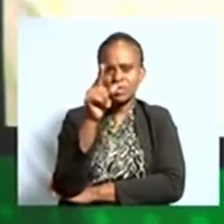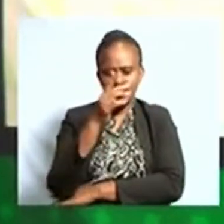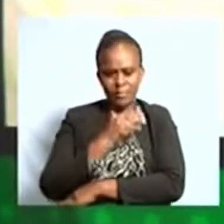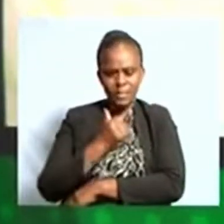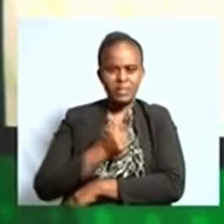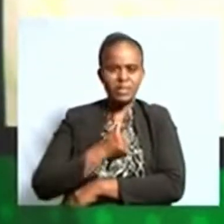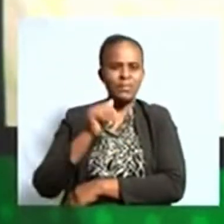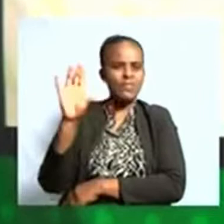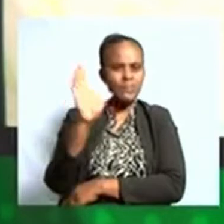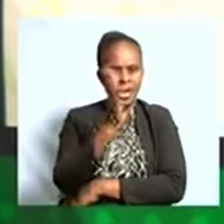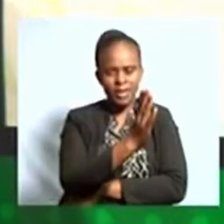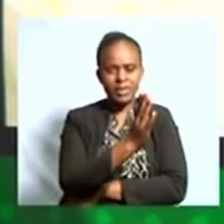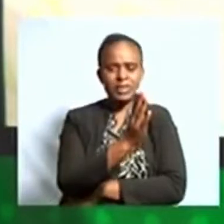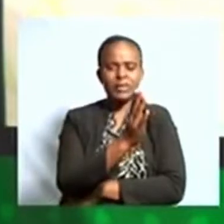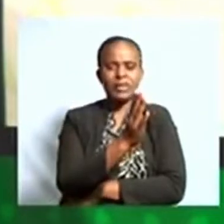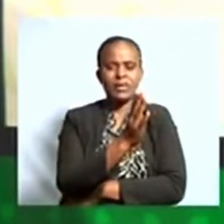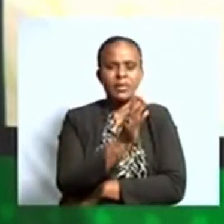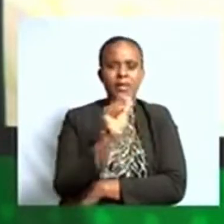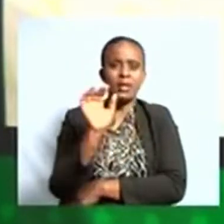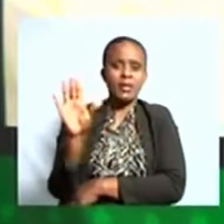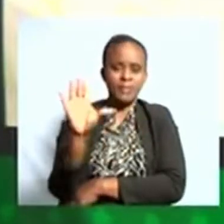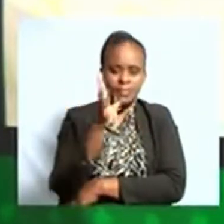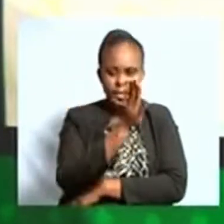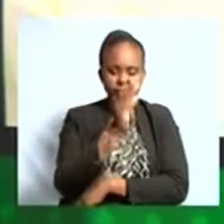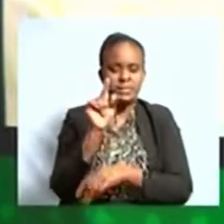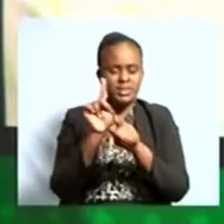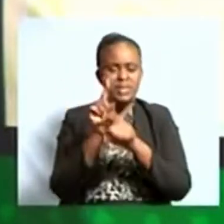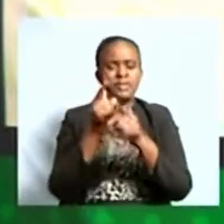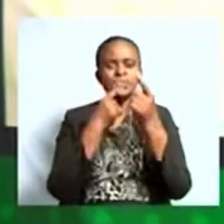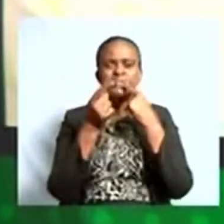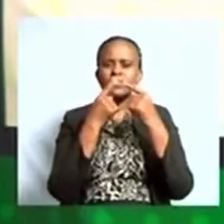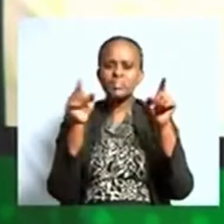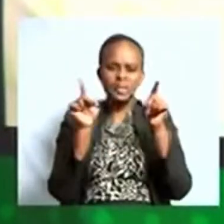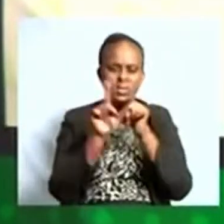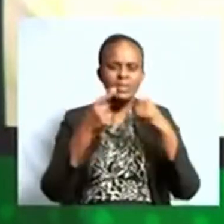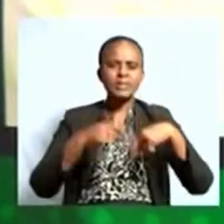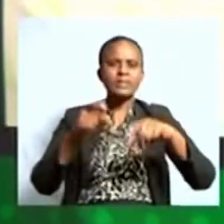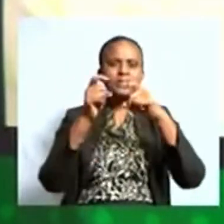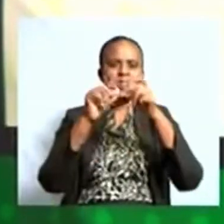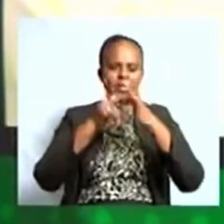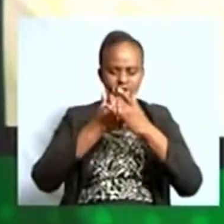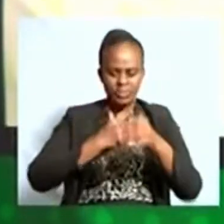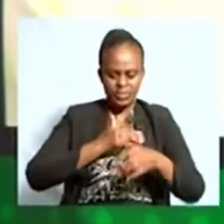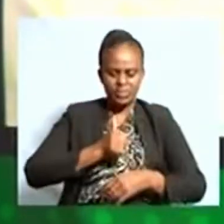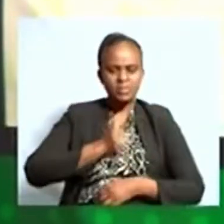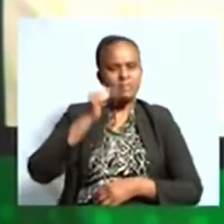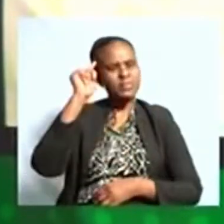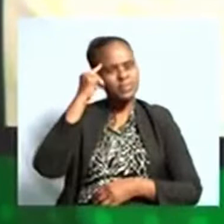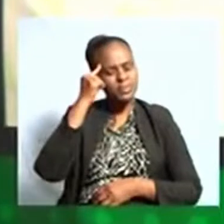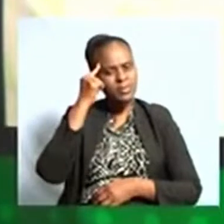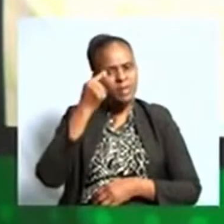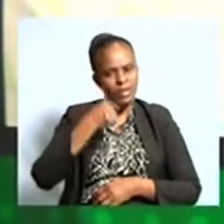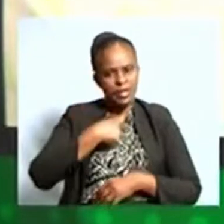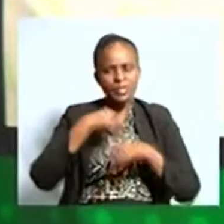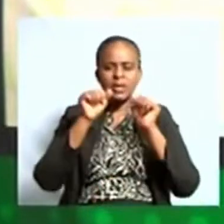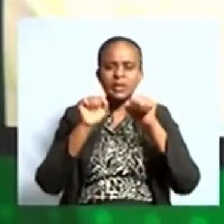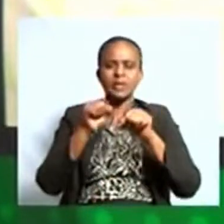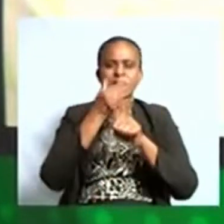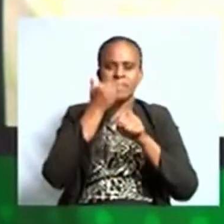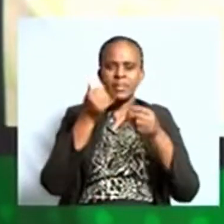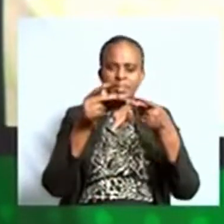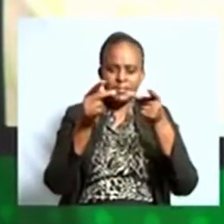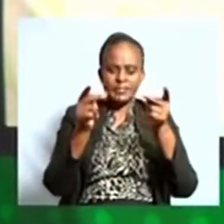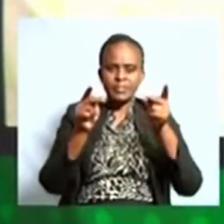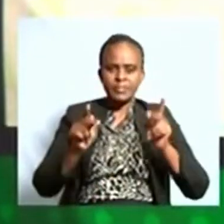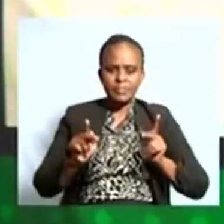back and spoke about the same challenges and how I thought I would be a better person